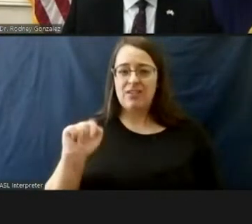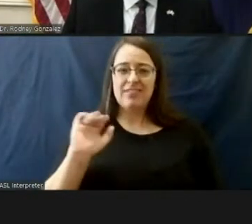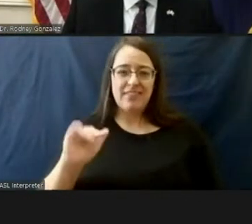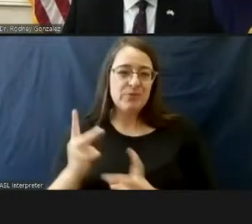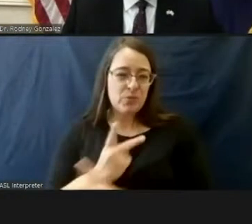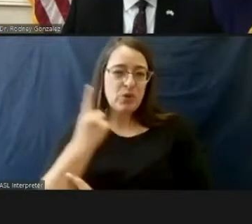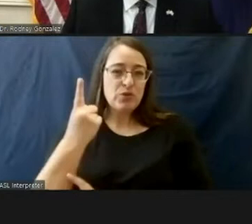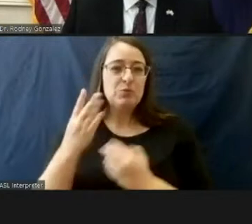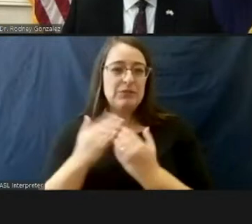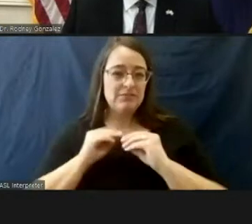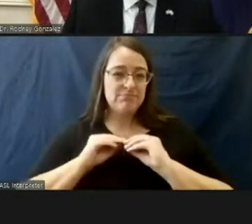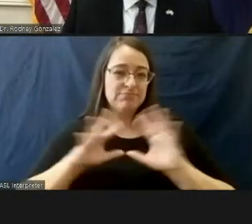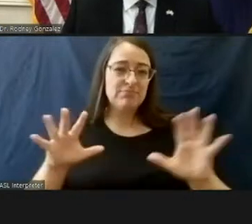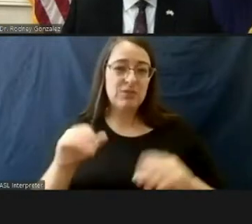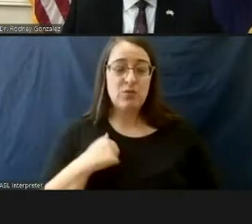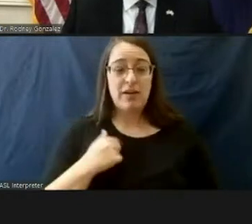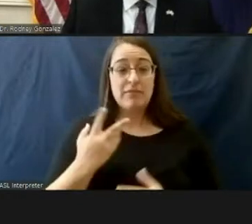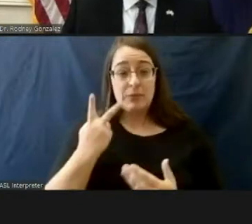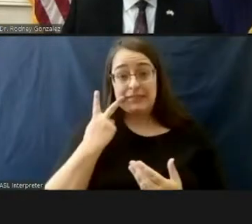see from a Mu standpoint.